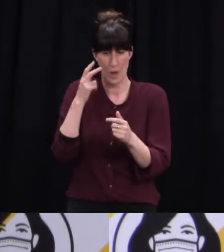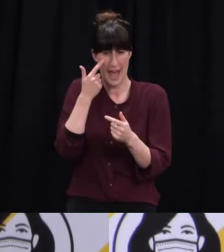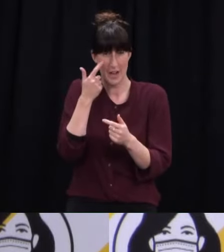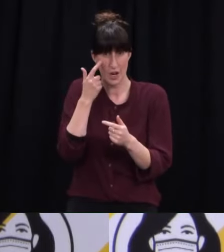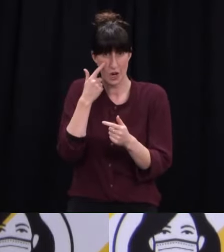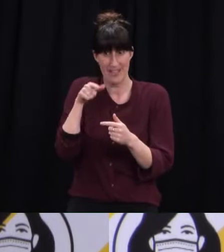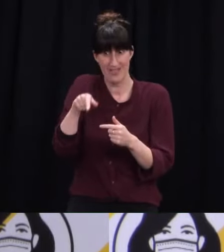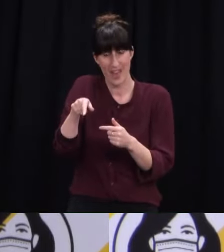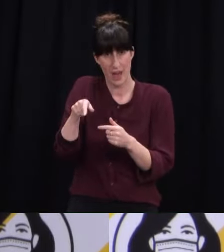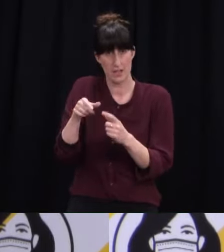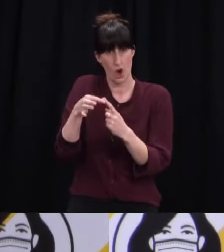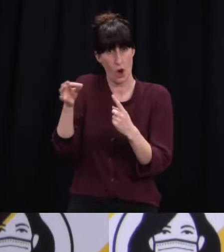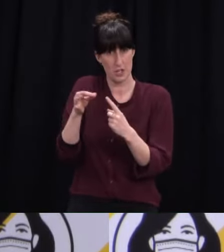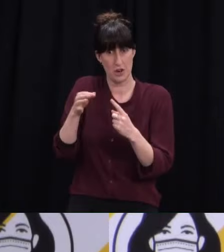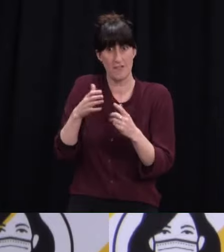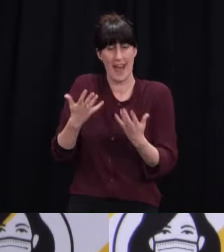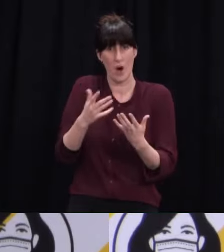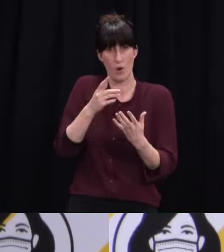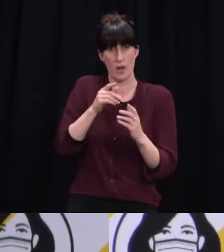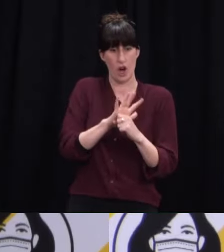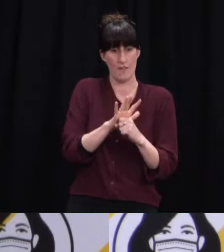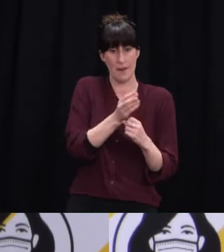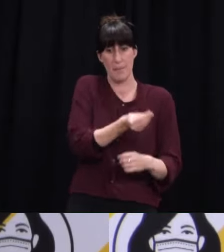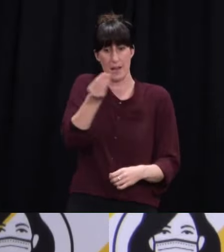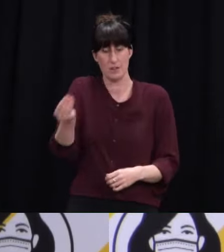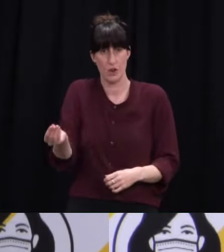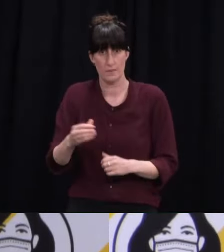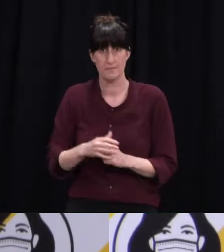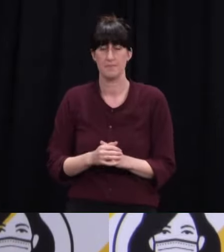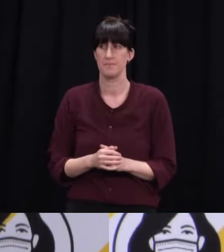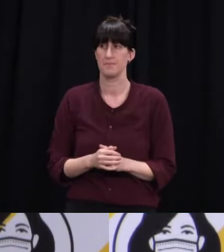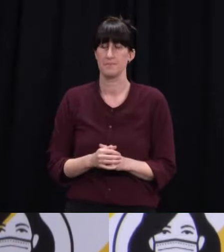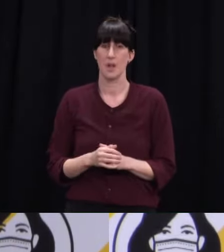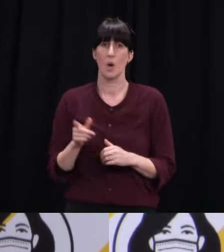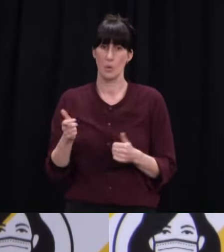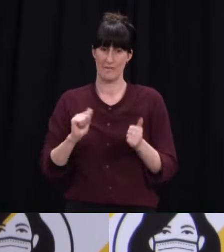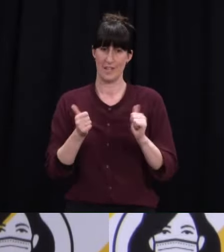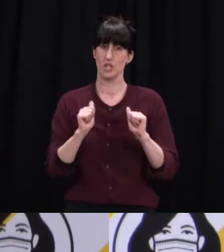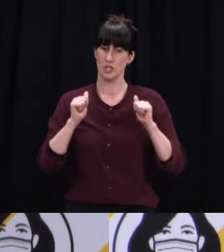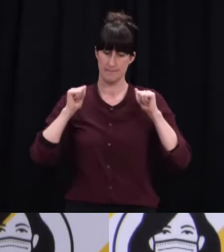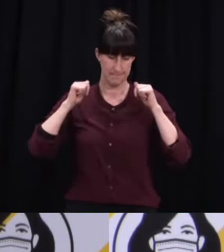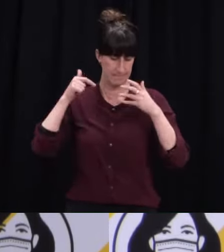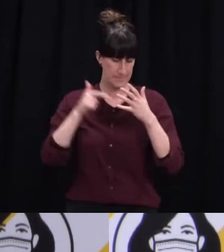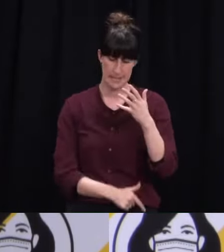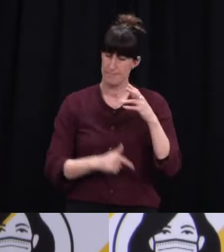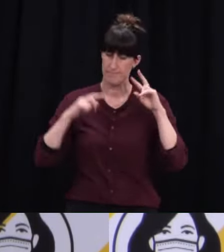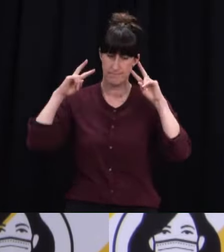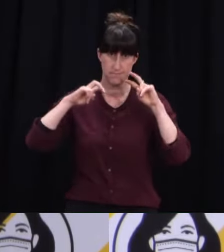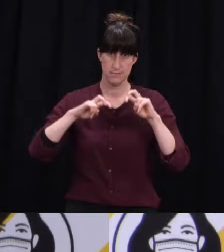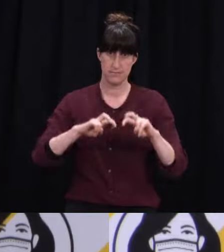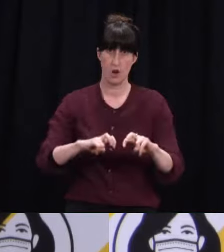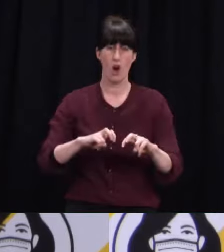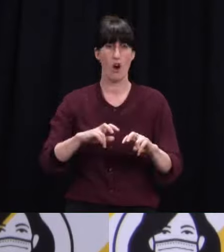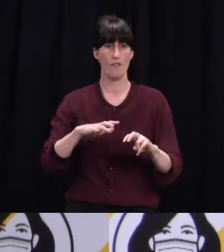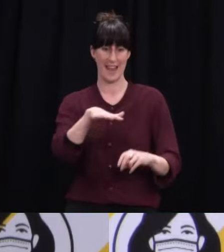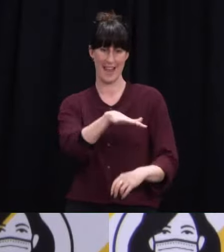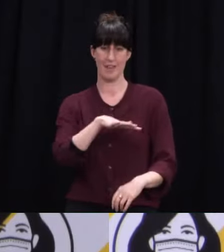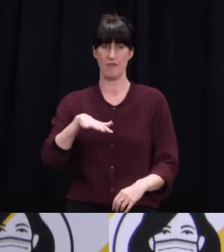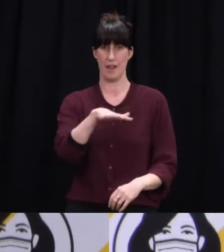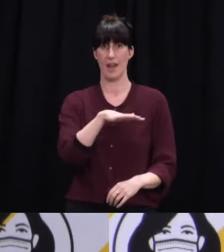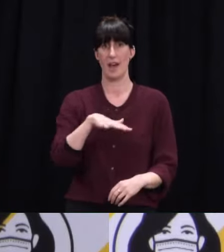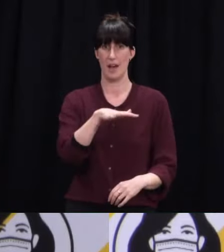around everybody who was in or around the Crown Plaza at any time of risk to identify anybody and